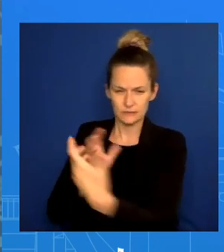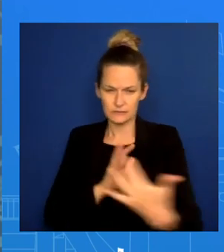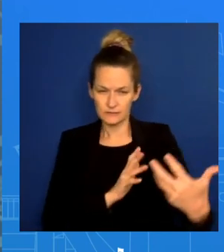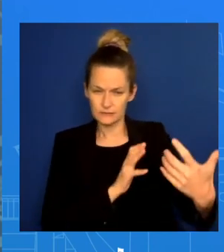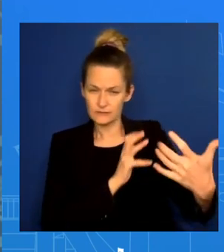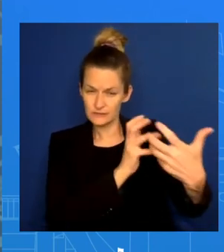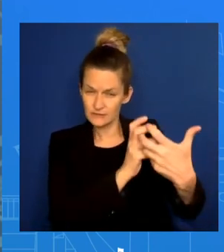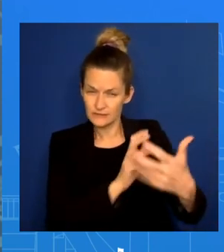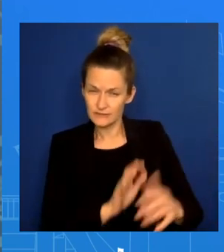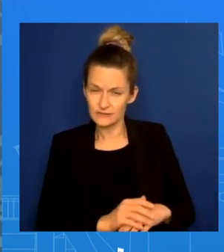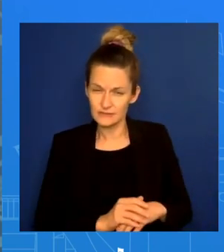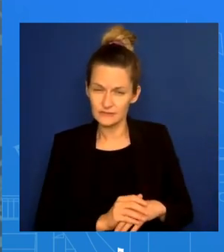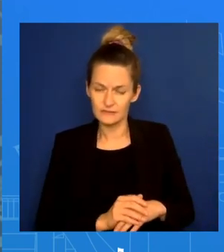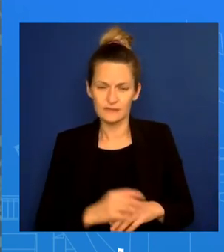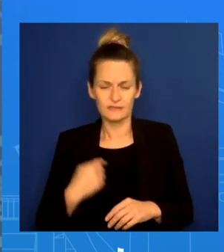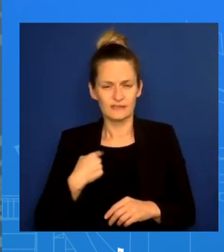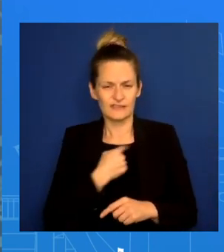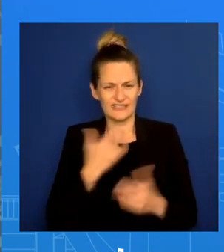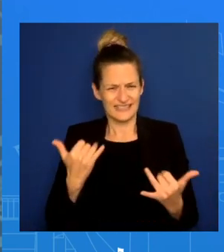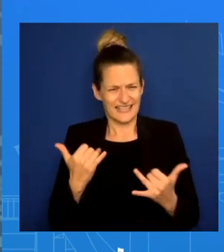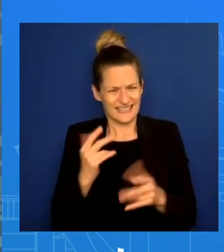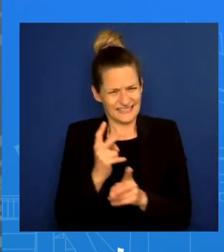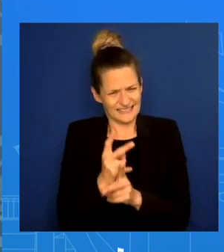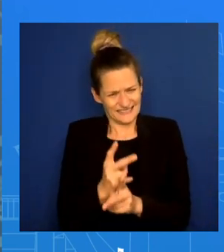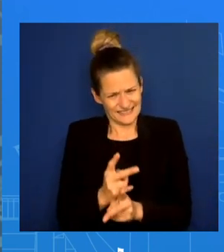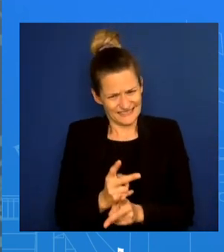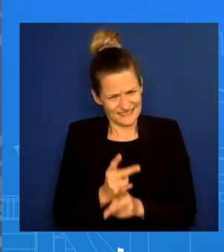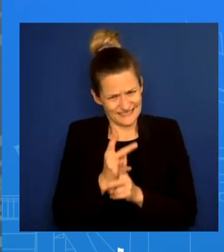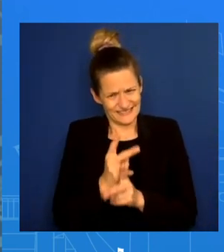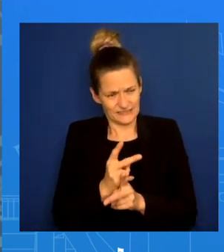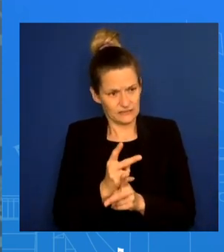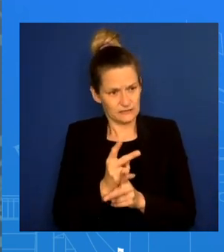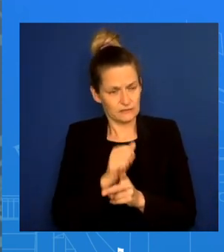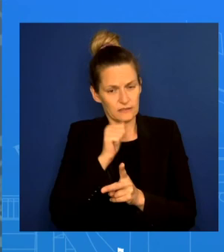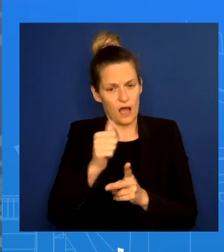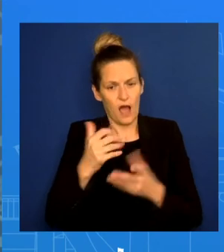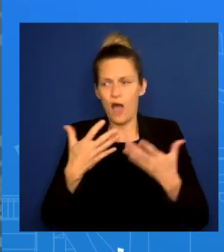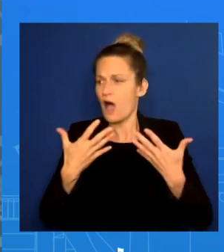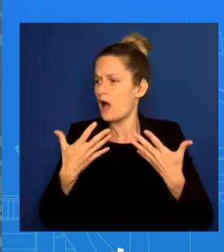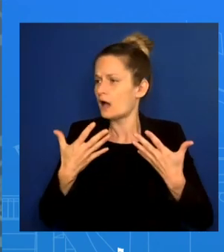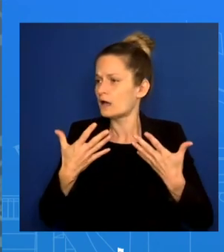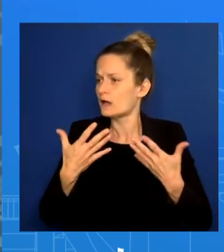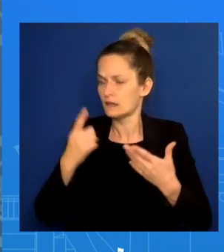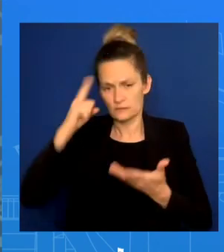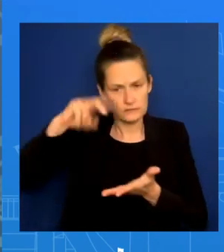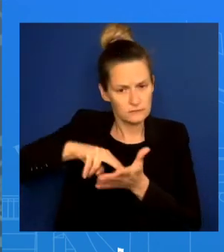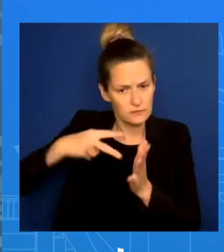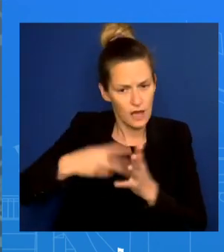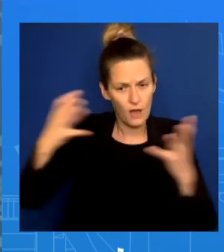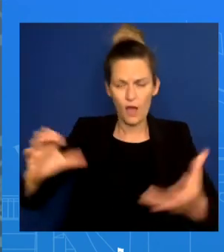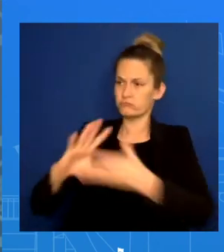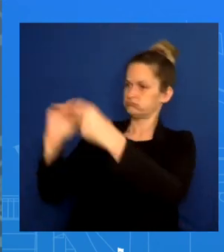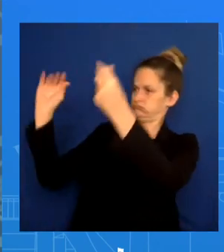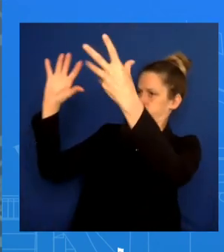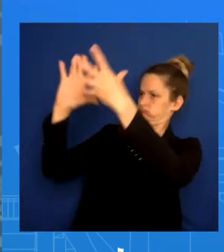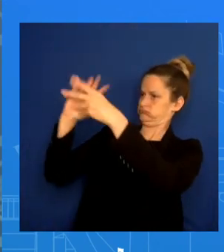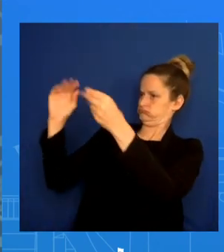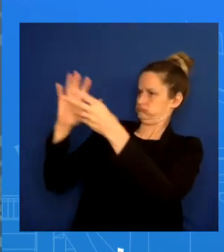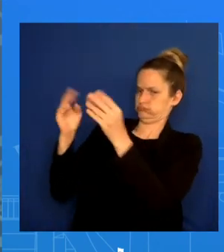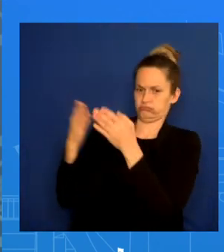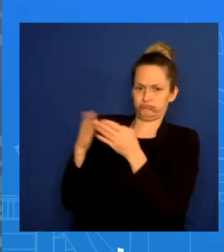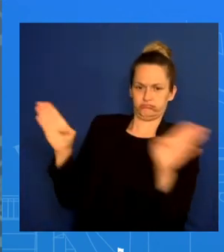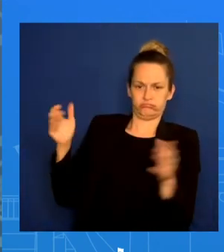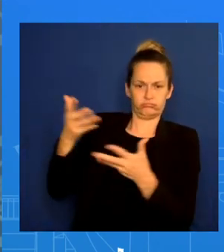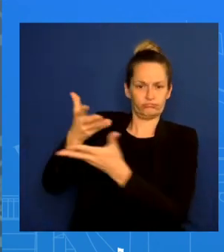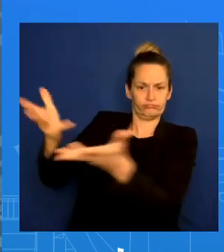I don't want to get into too much today other than to tell you that we felt that where we are and